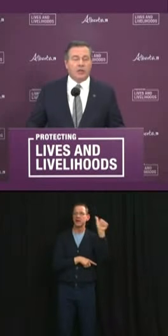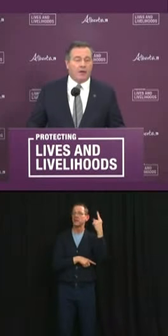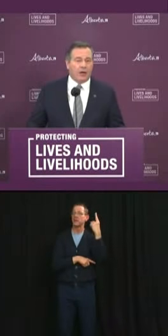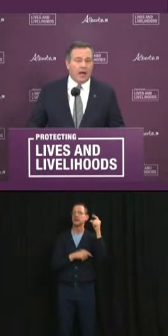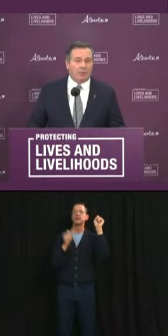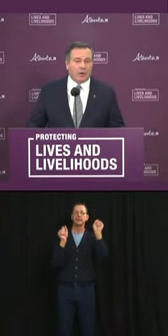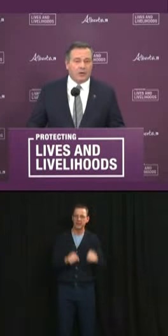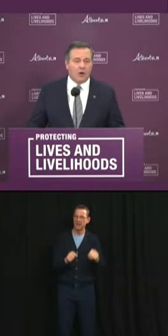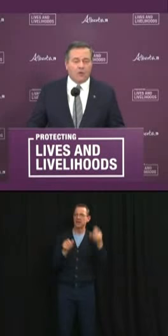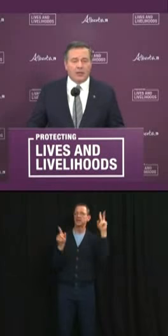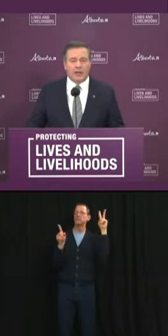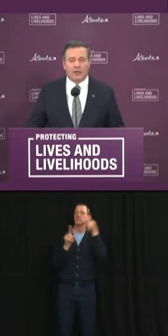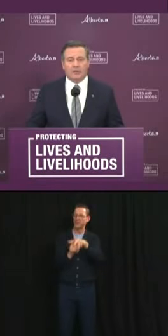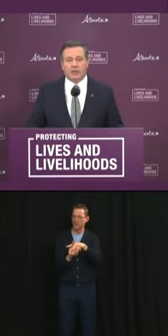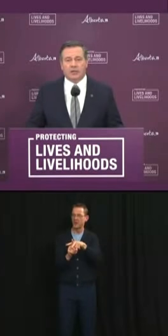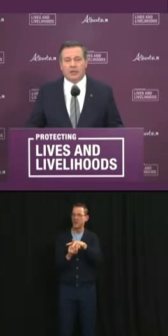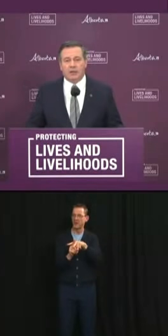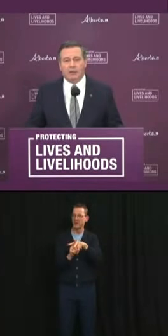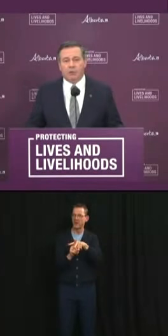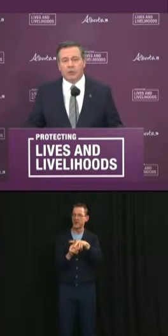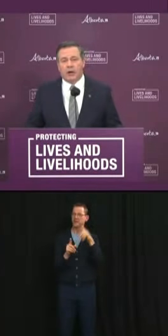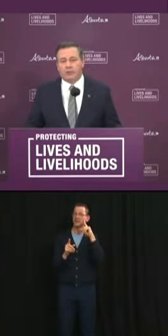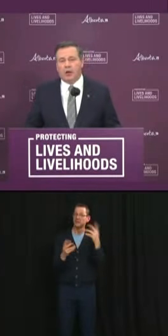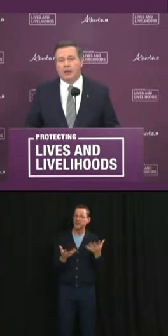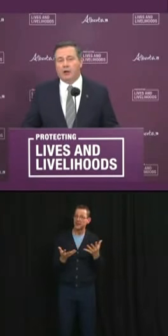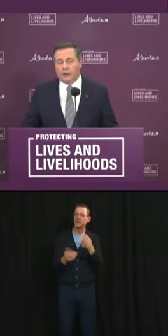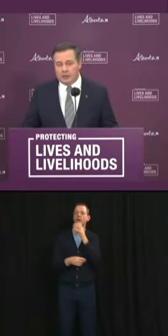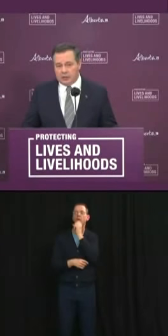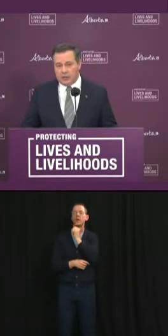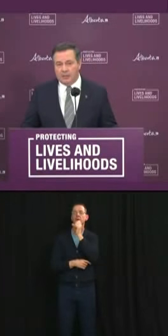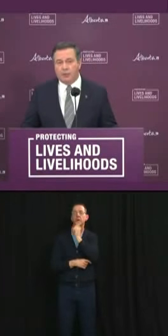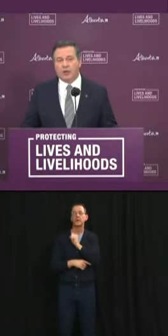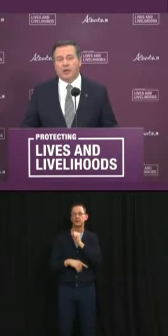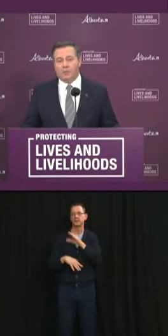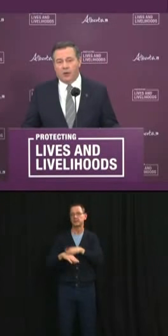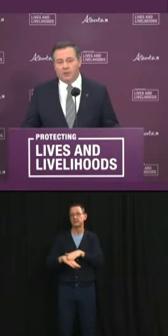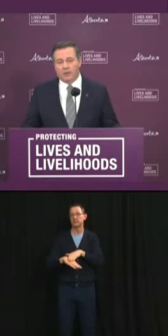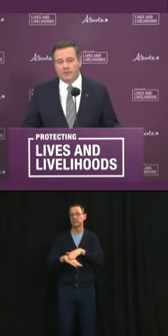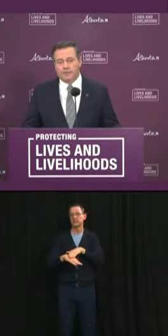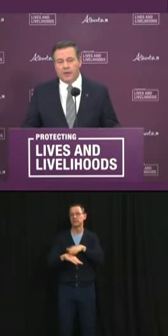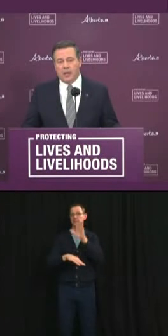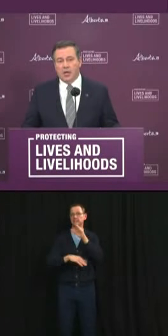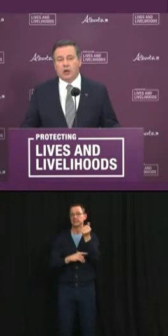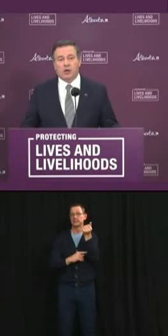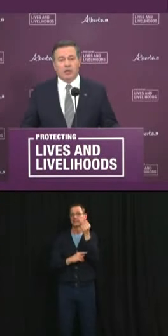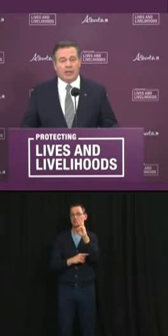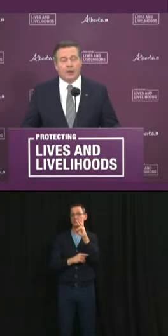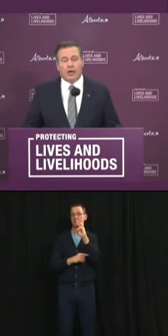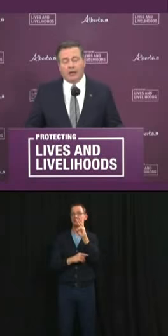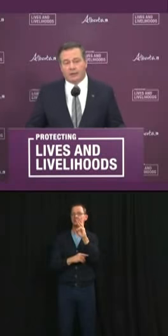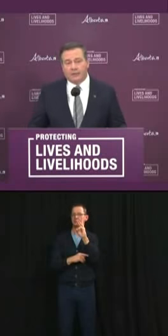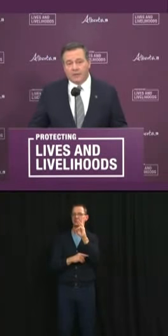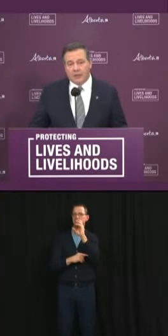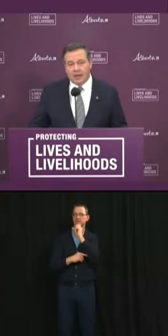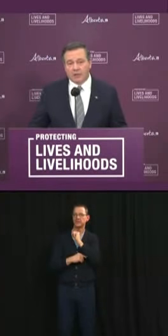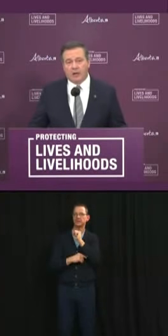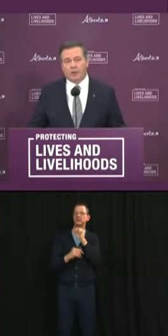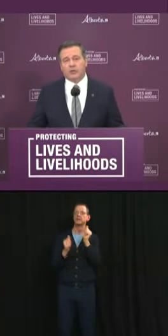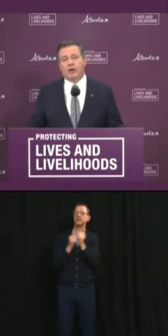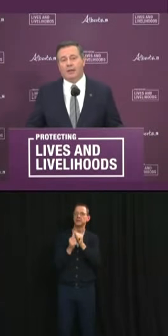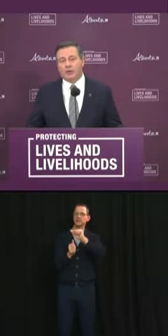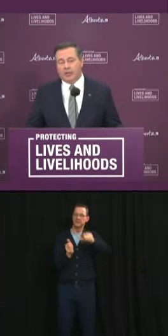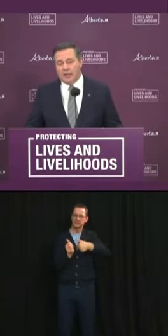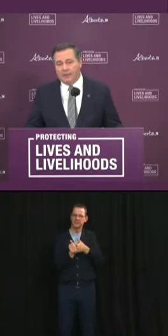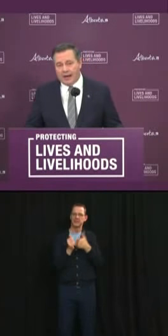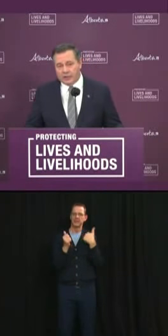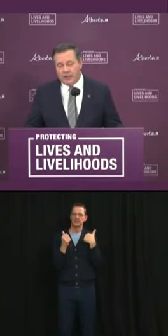That means every Albertan over the age of 16 with an underlying health condition can book an appointment. Currently, about 150,000 Albertans